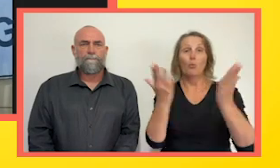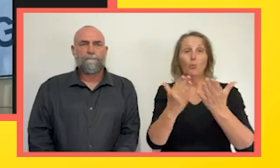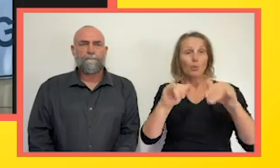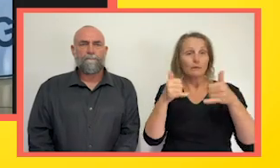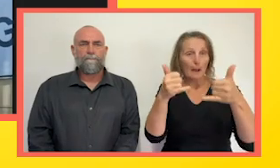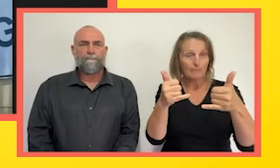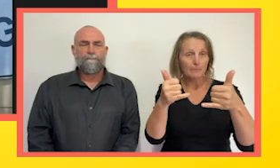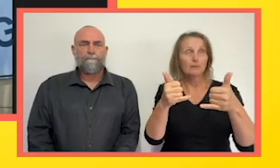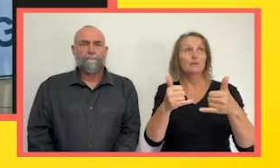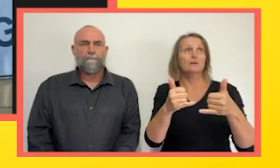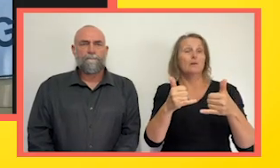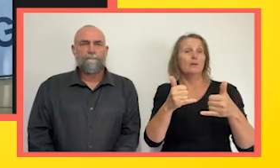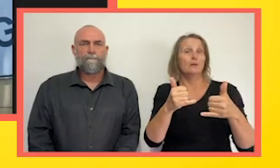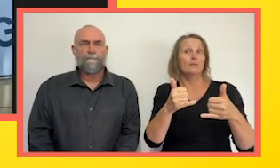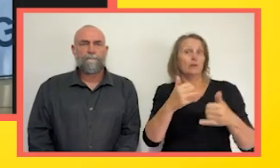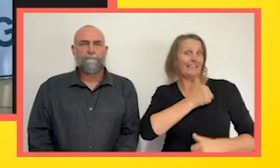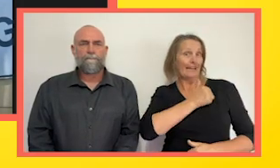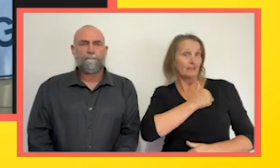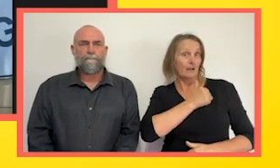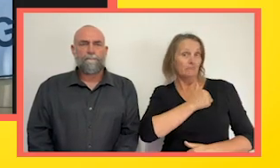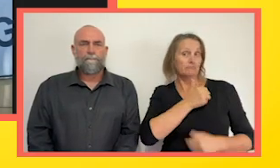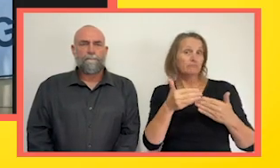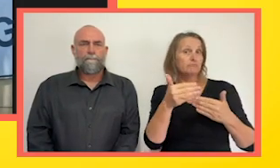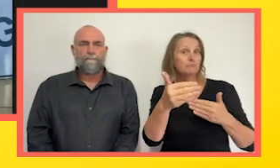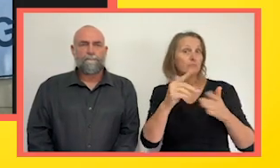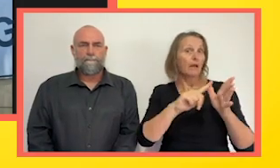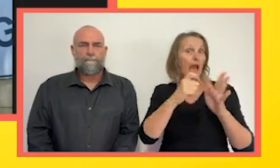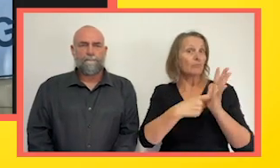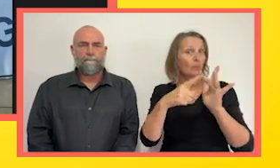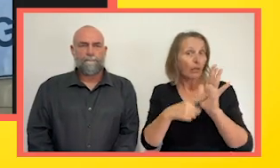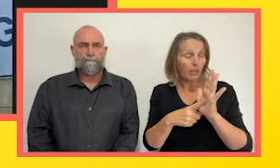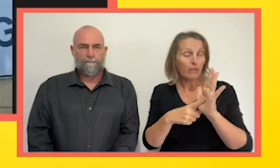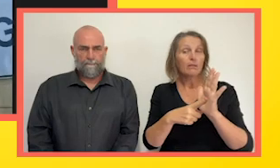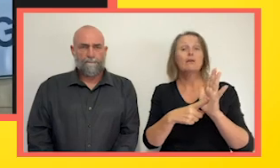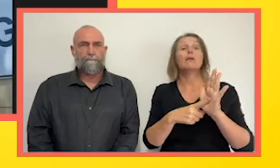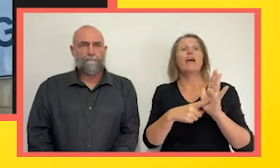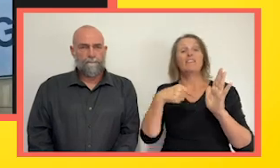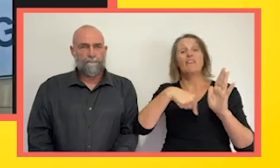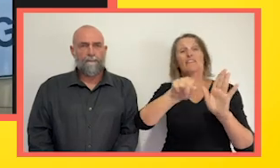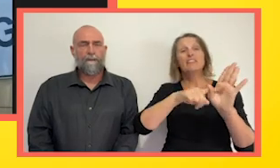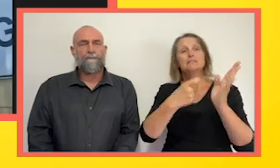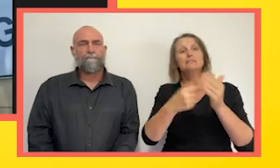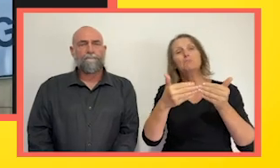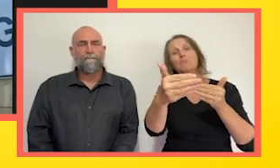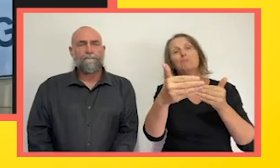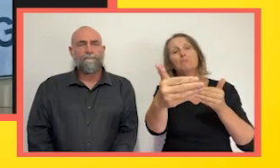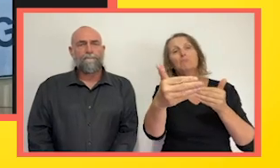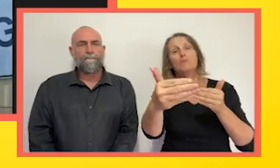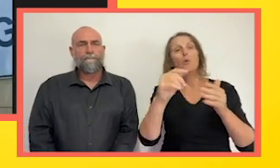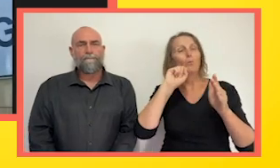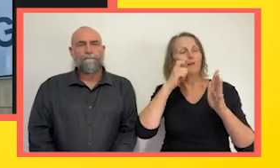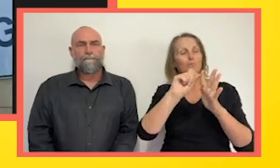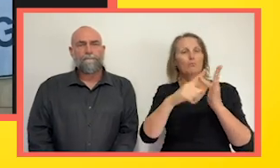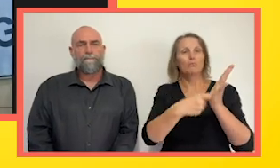So firstly over in Montreal in the end of April, and then towards the back end of the year in